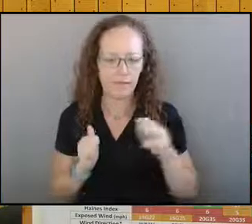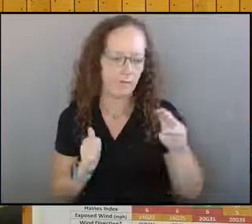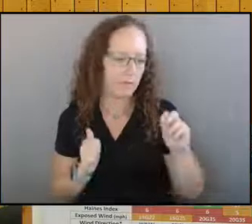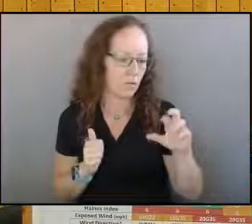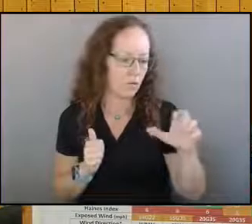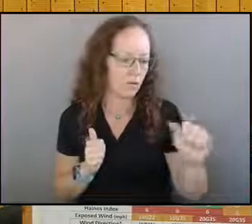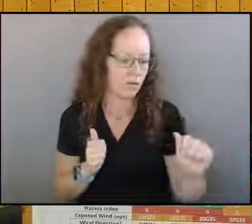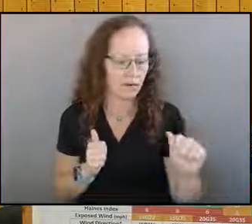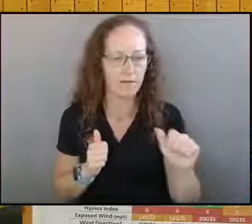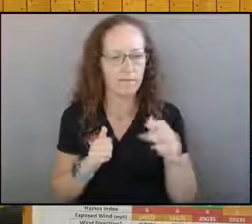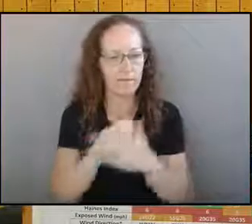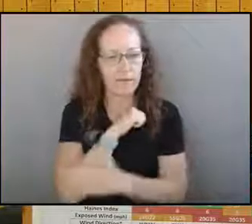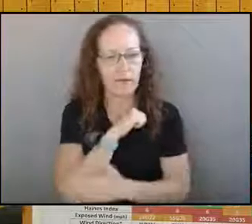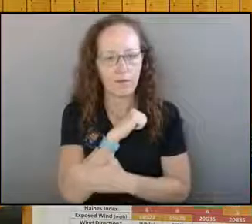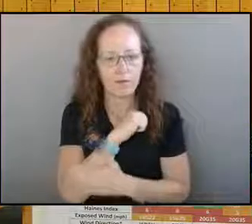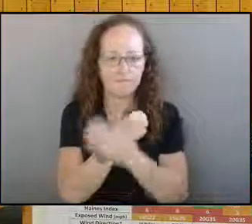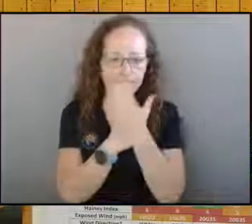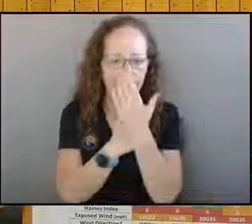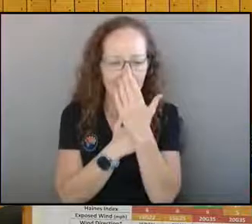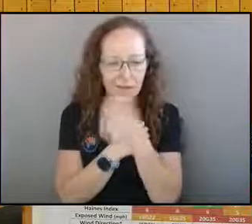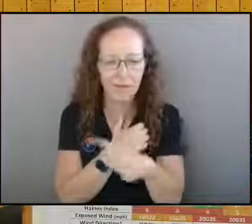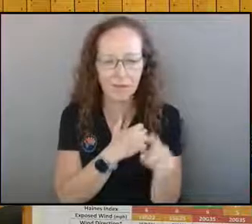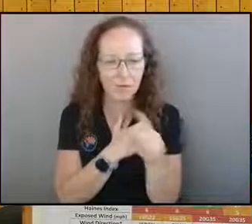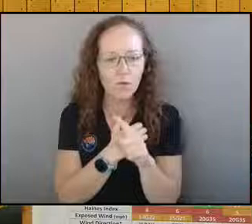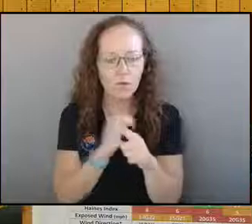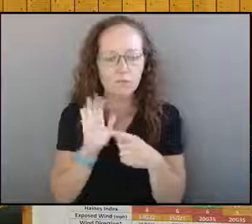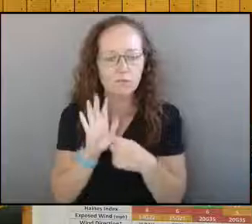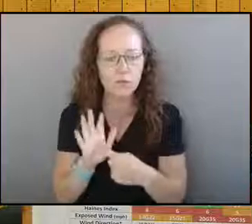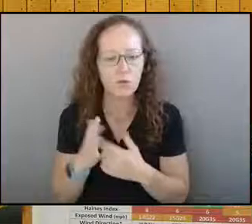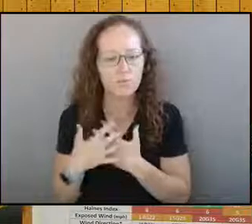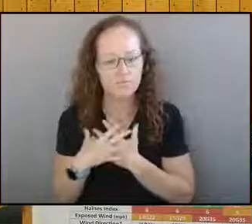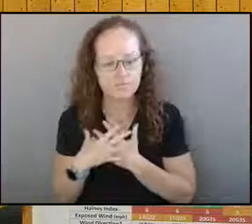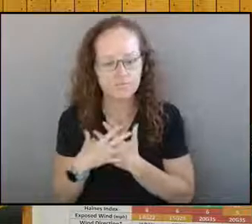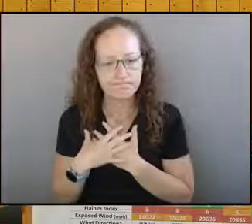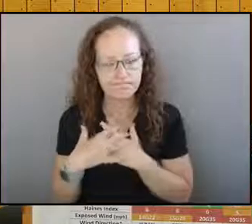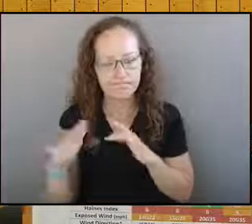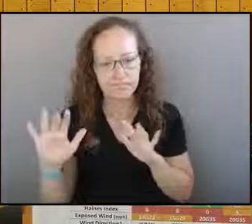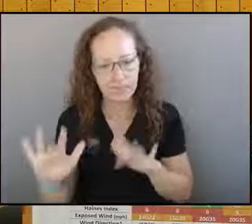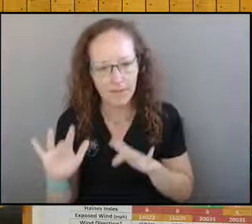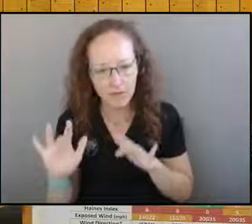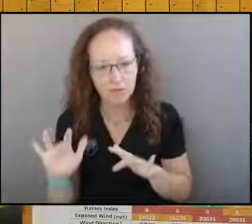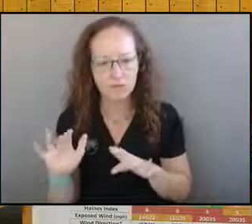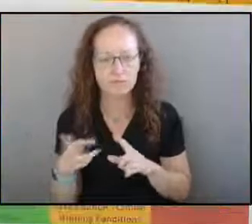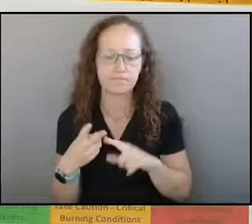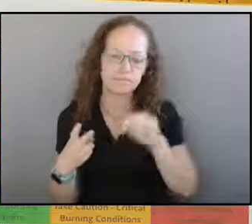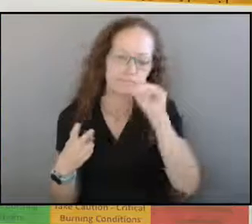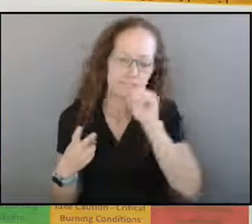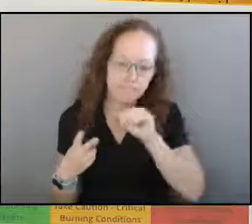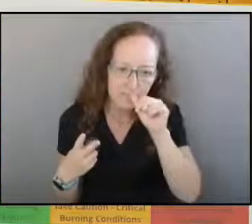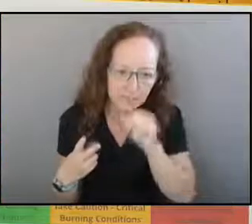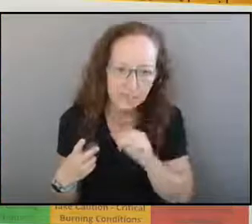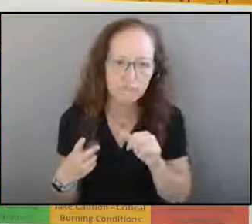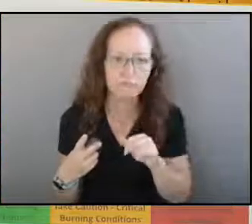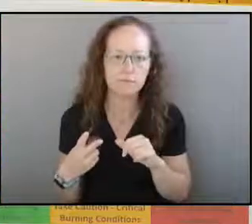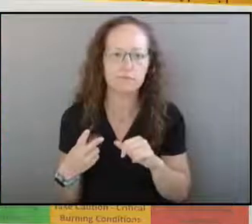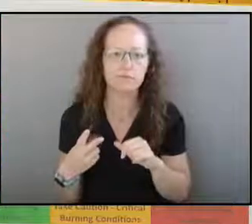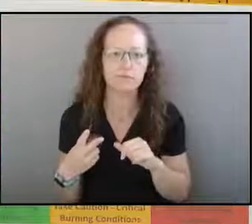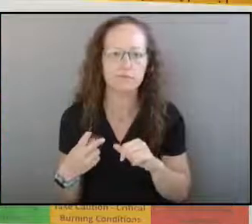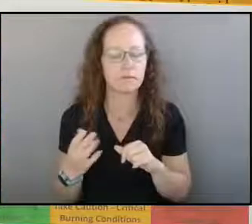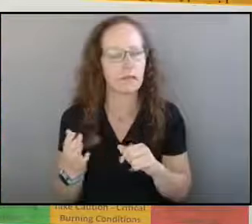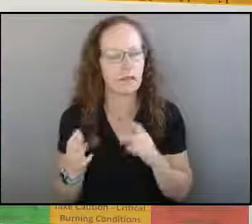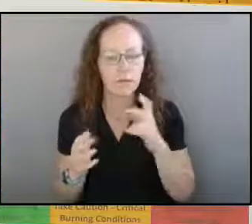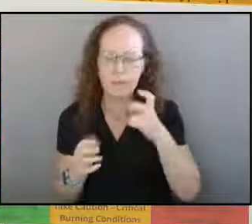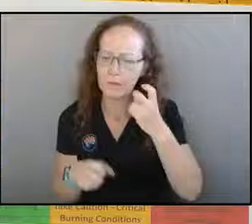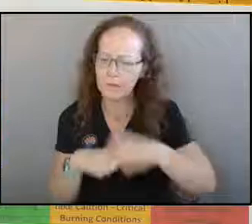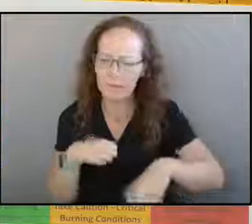for showing that compassion, your patience, again on these tough times that we're